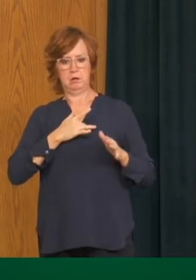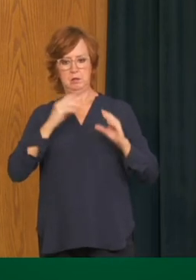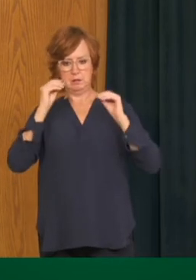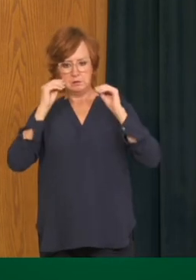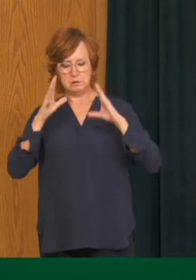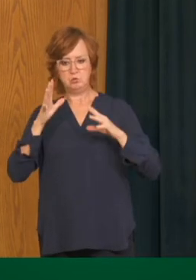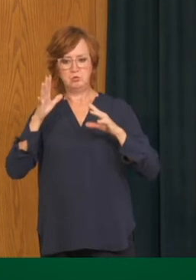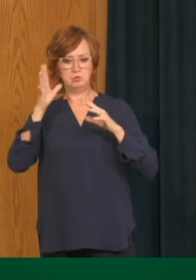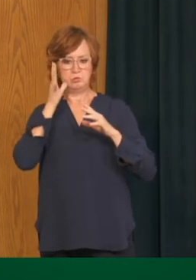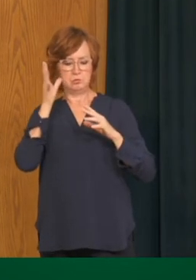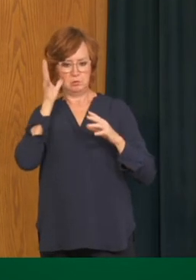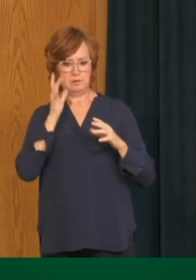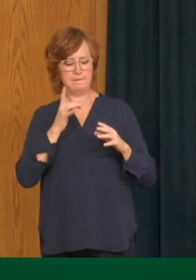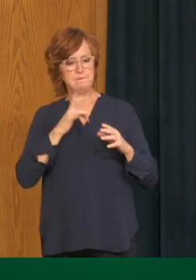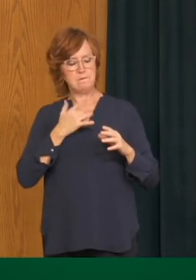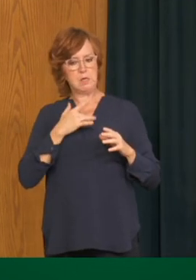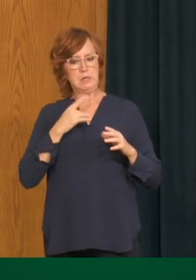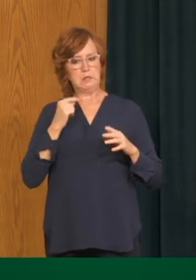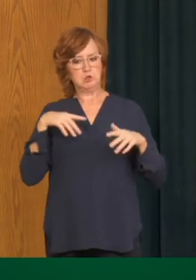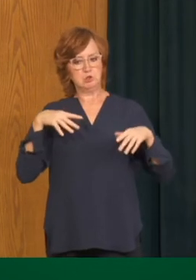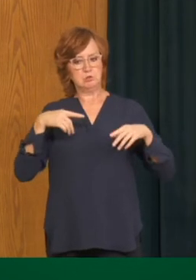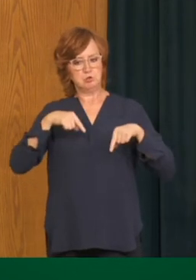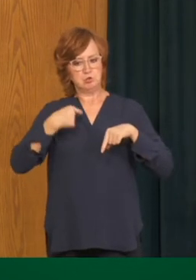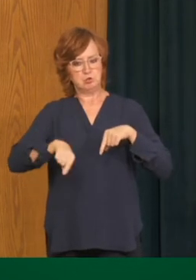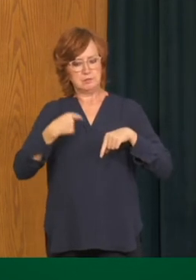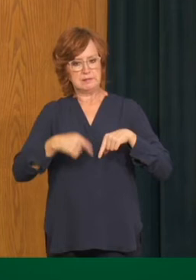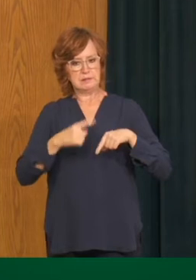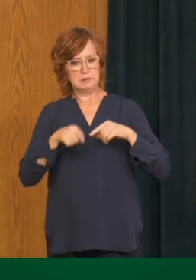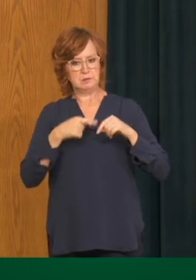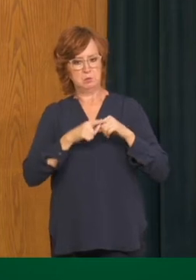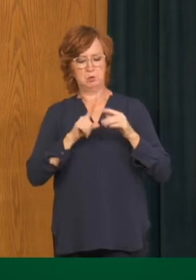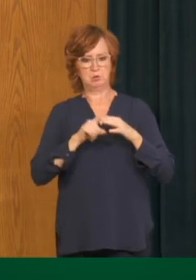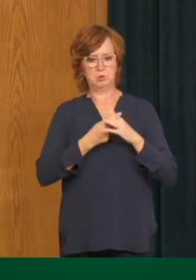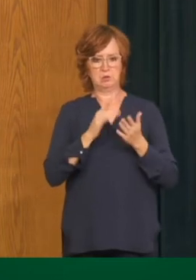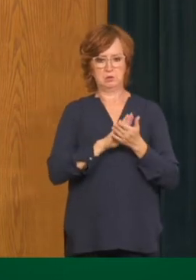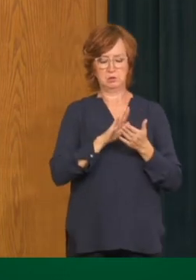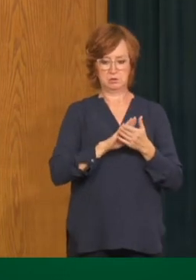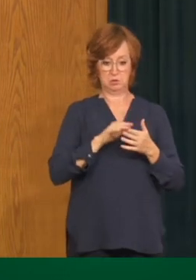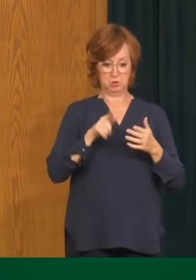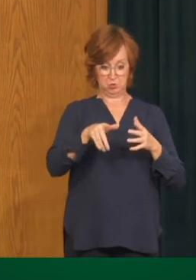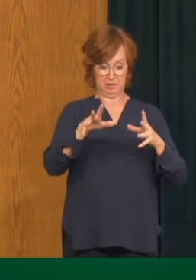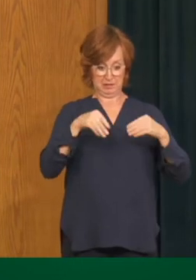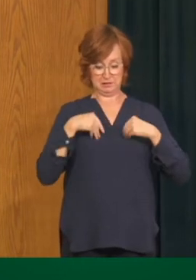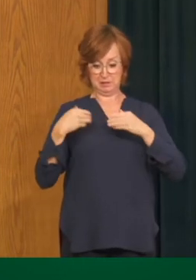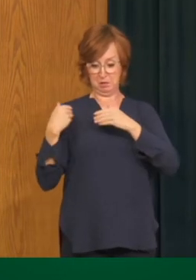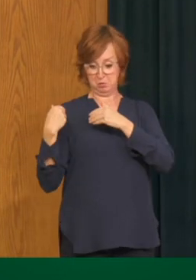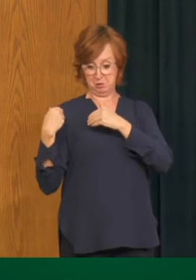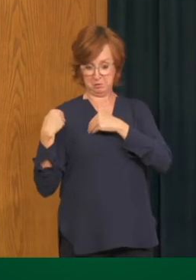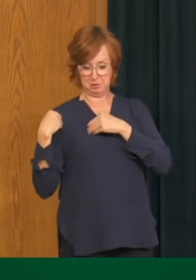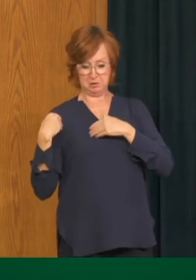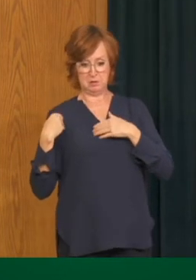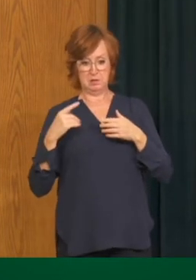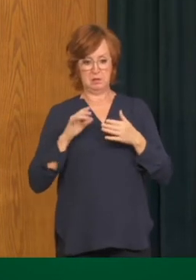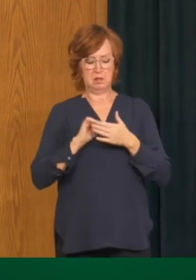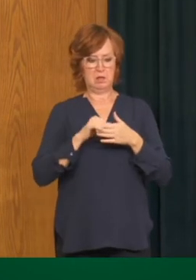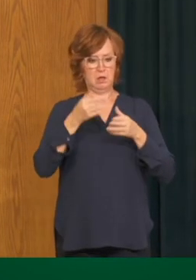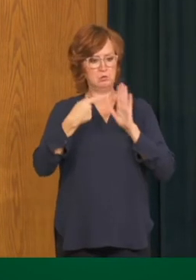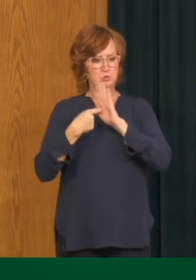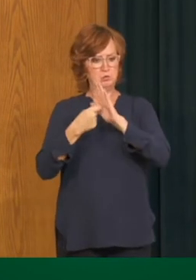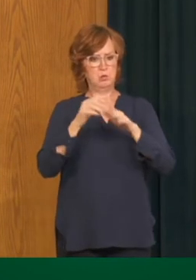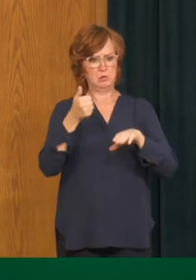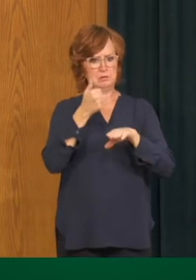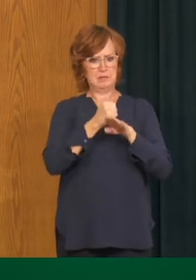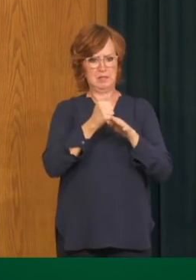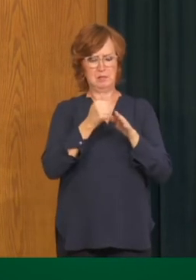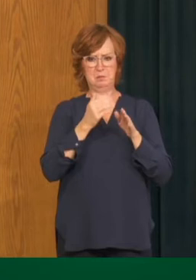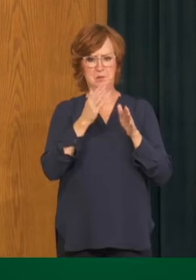Do you accept responsibility and want to apologize for releasing a plan that may have caused people anxiety and fear?